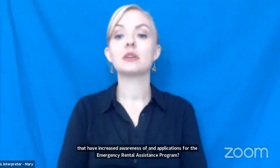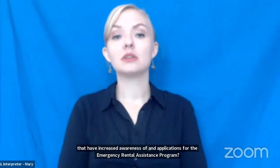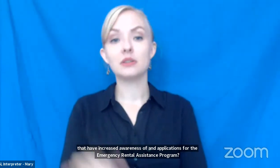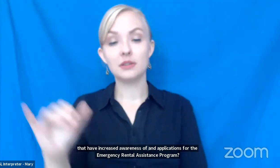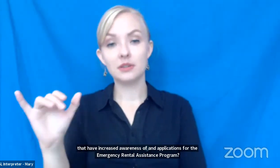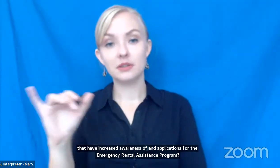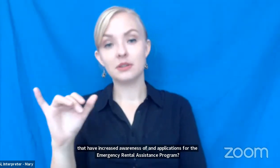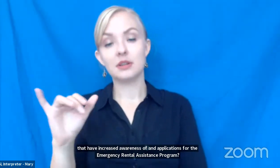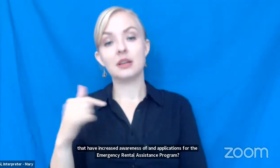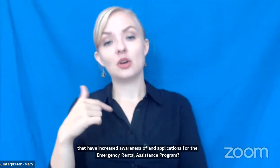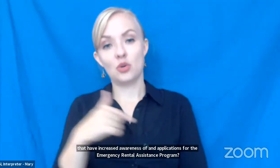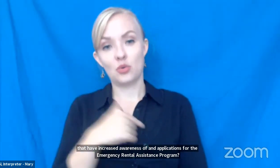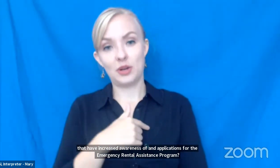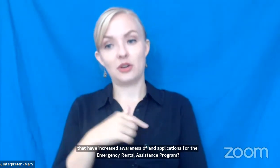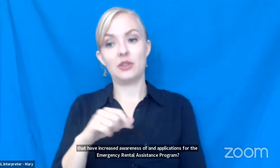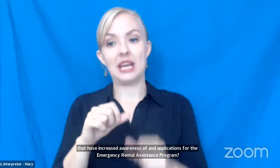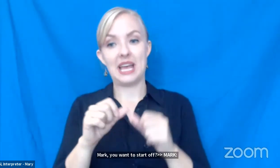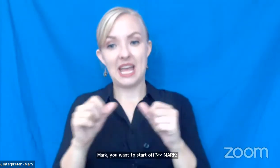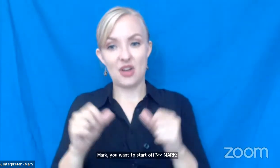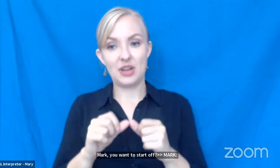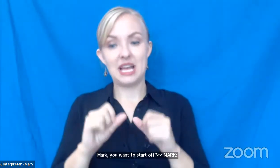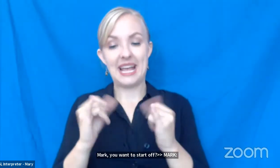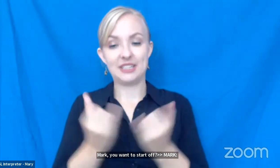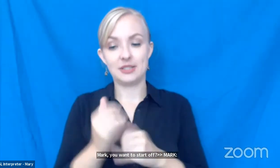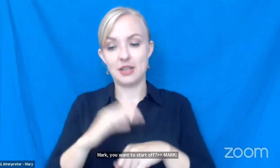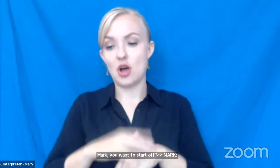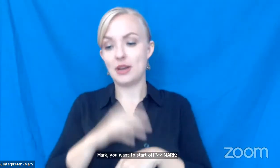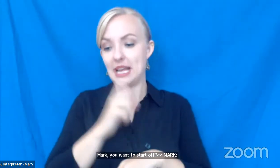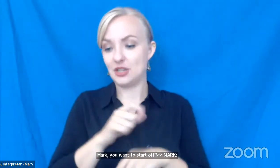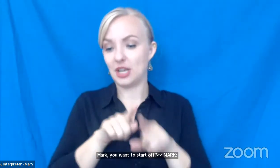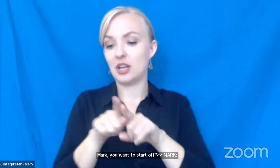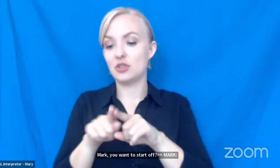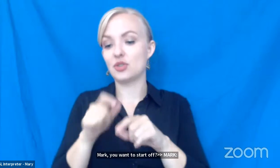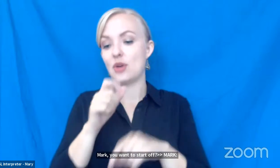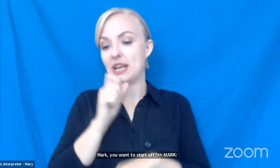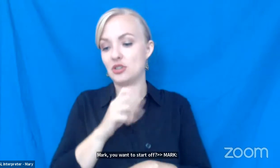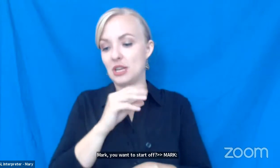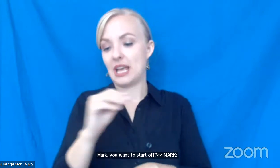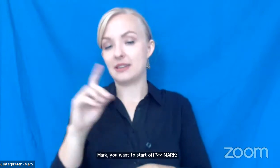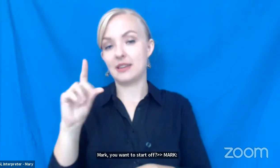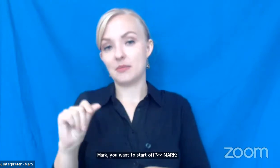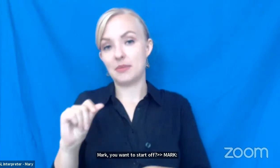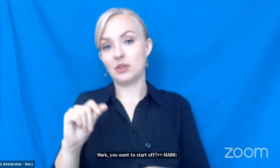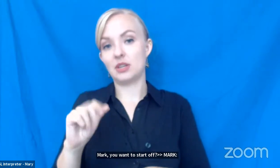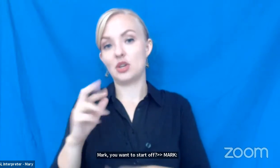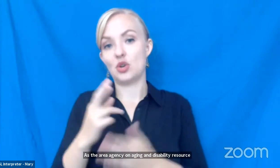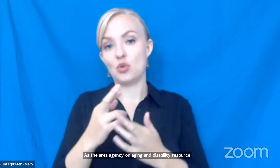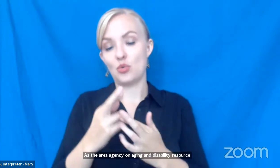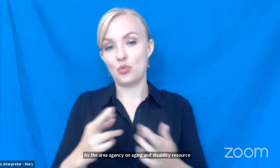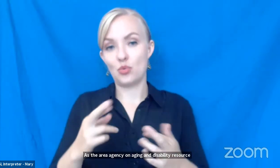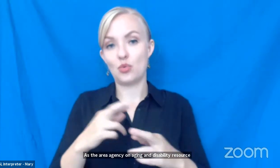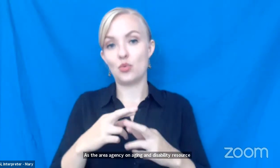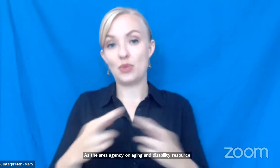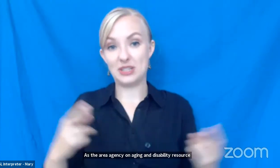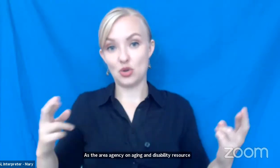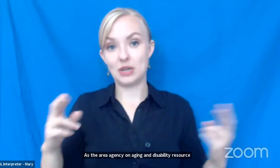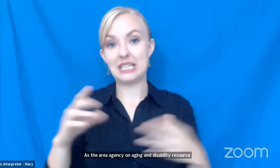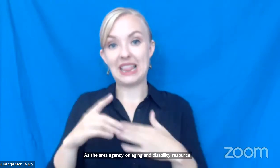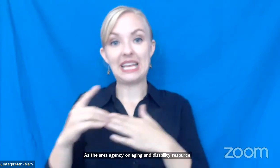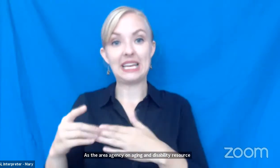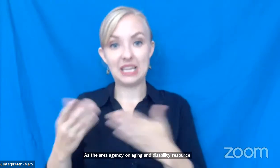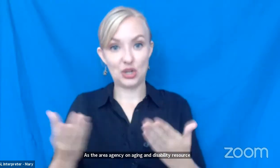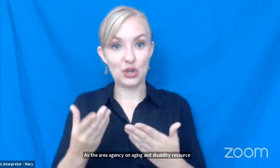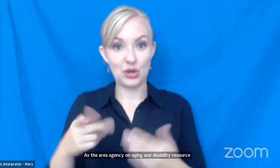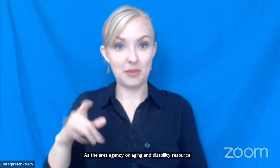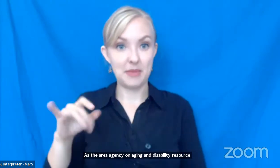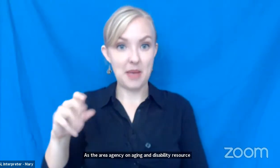Area Agency on Aging and the Aging and Disability Resource Consortium lead here in Pima County, we are